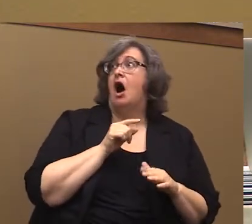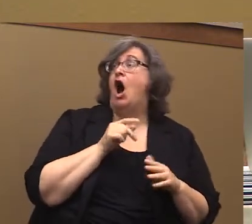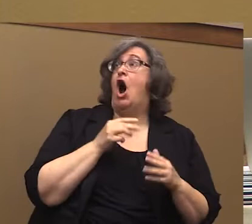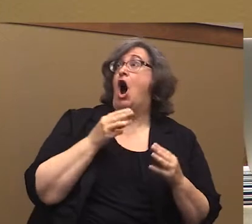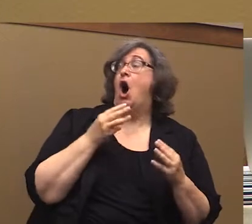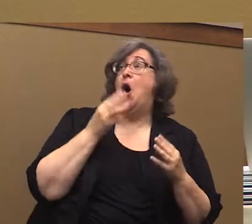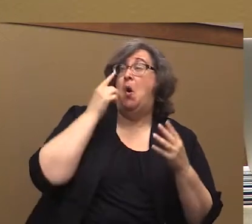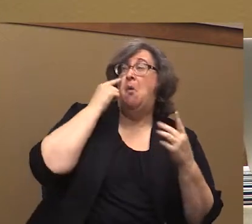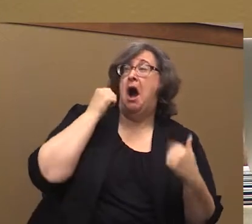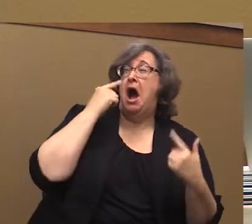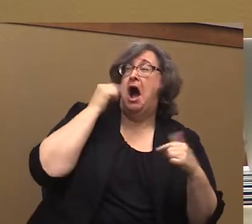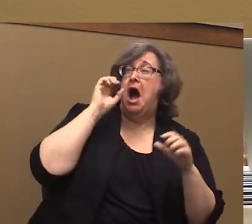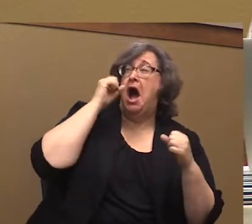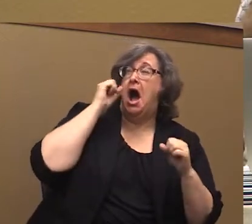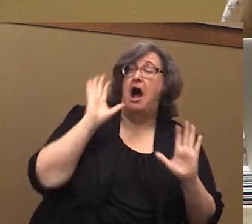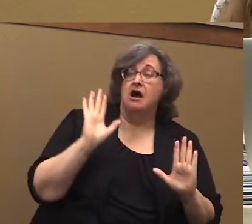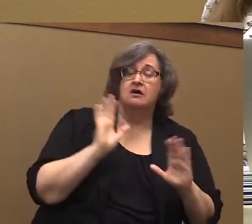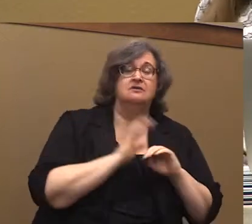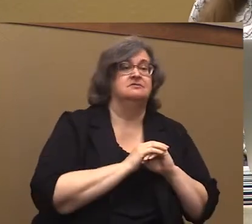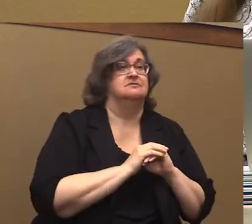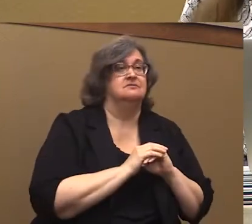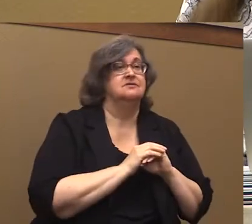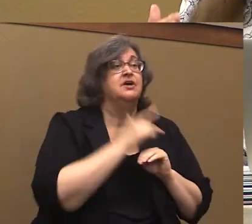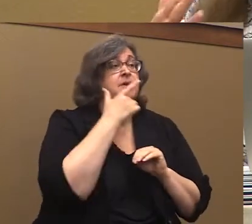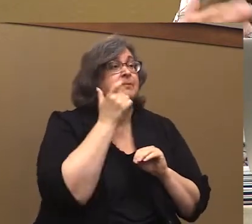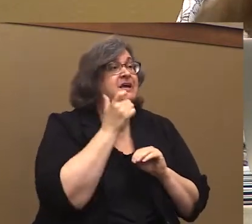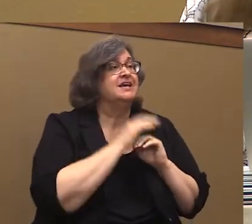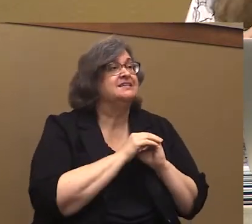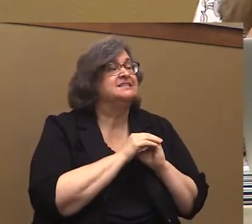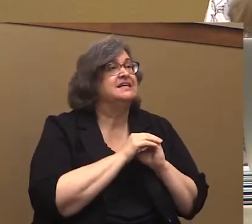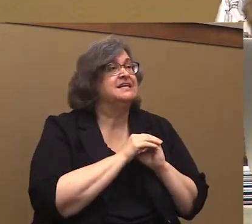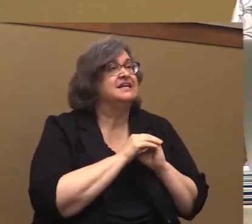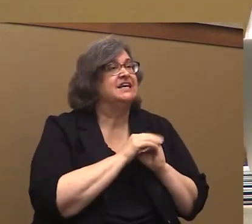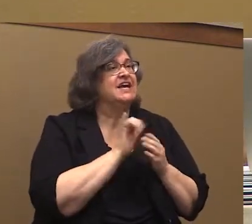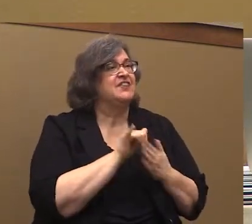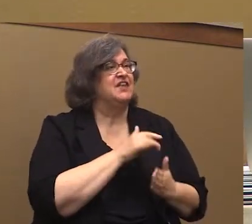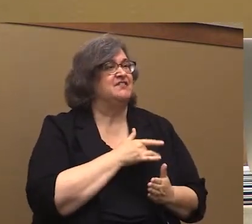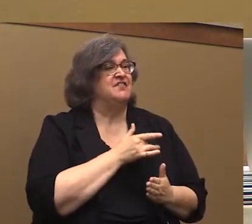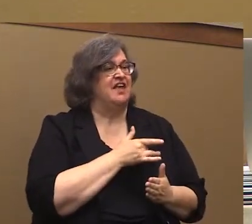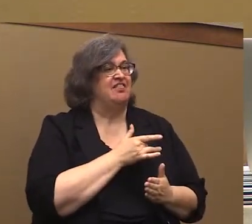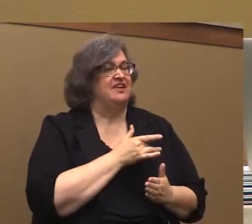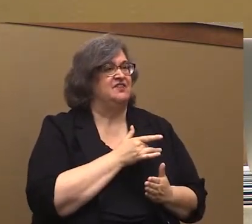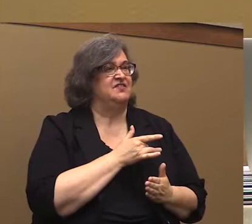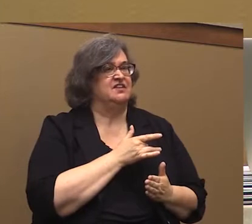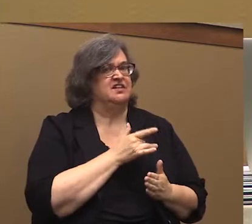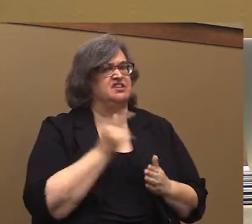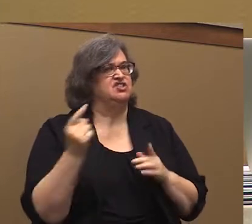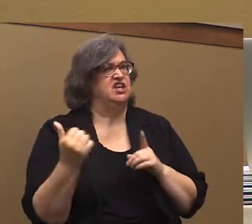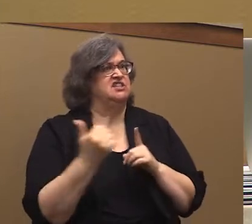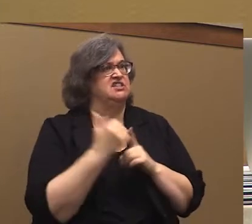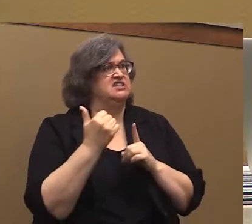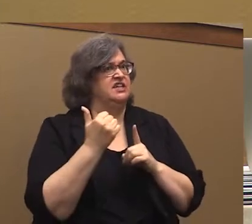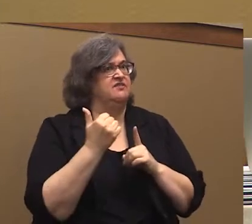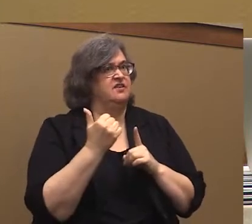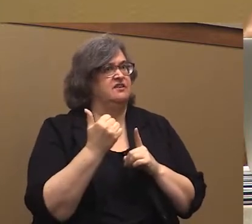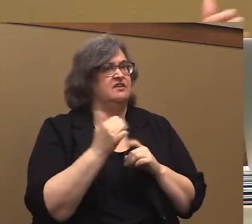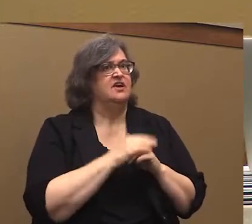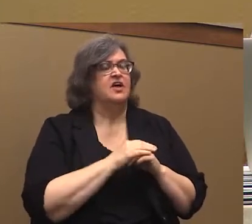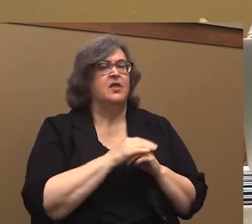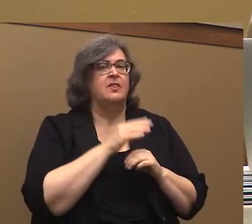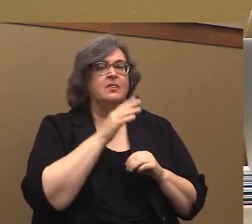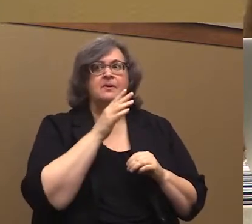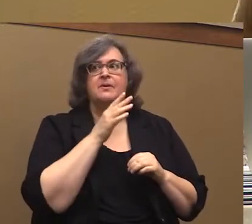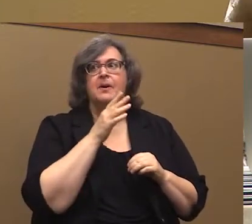went, wah, and cried, because it's that feeling of being deceived, but the mom